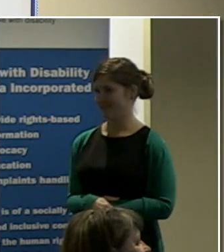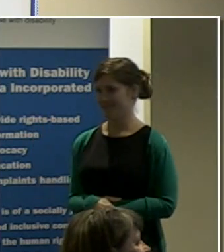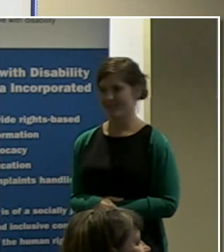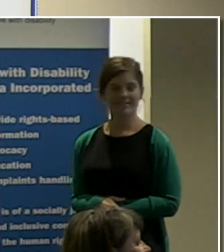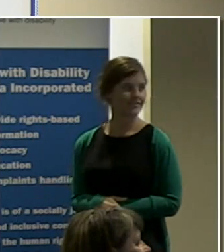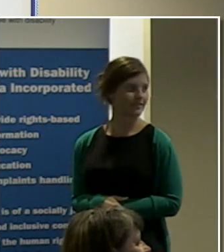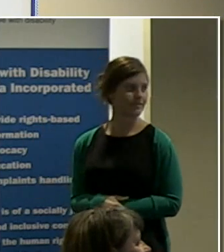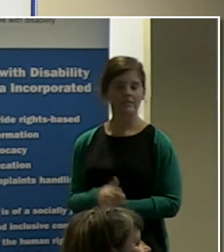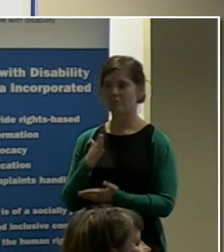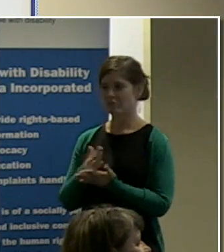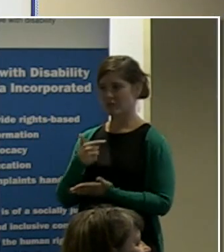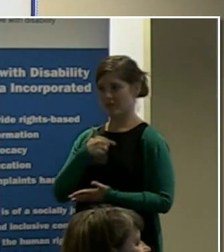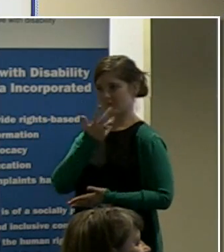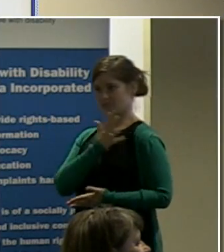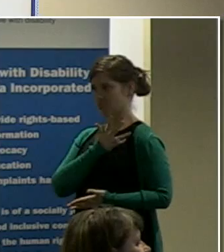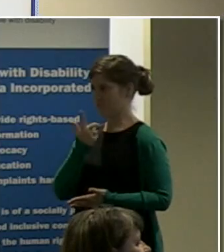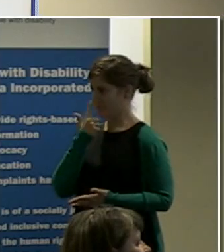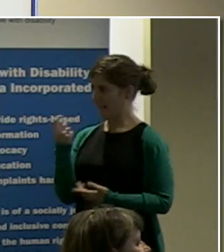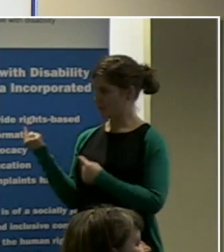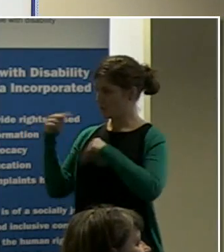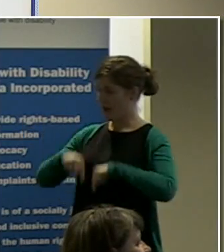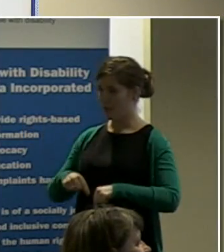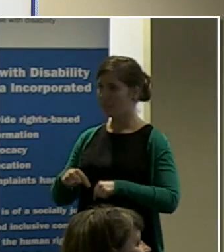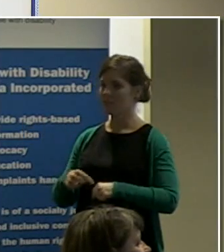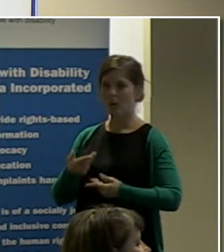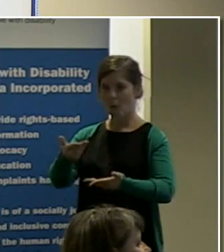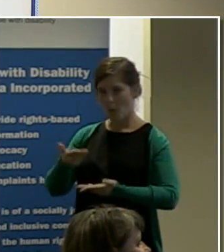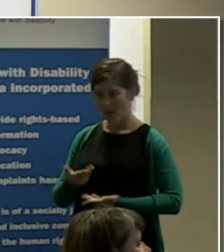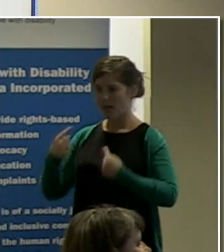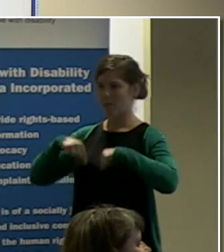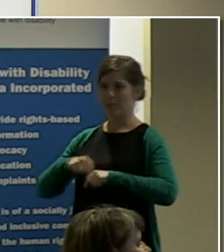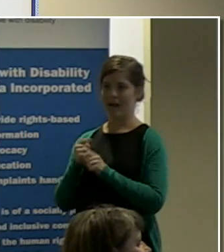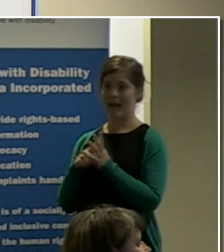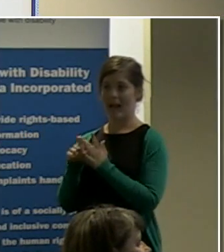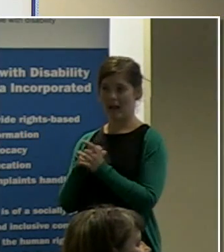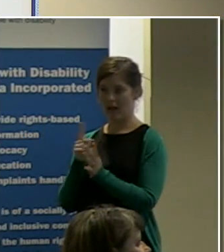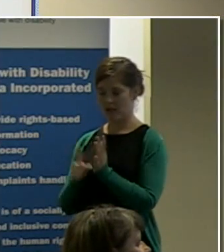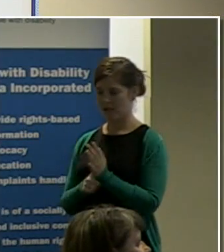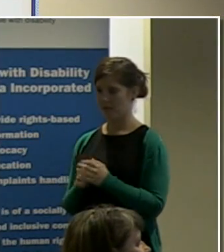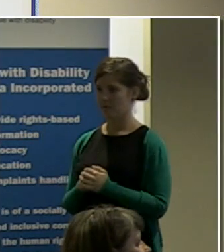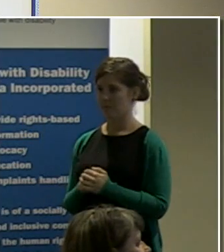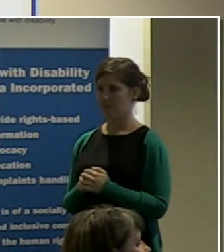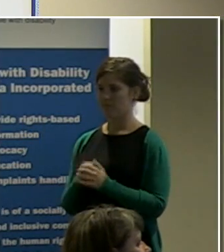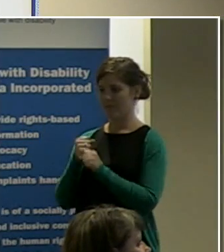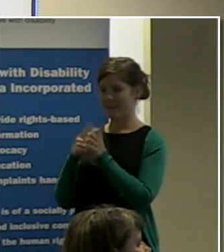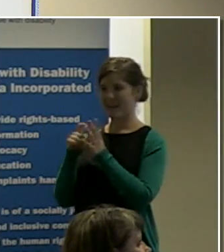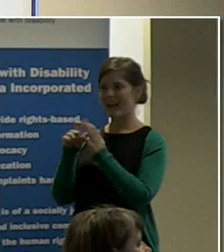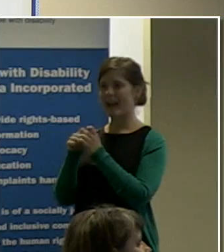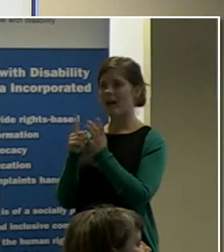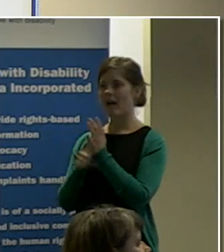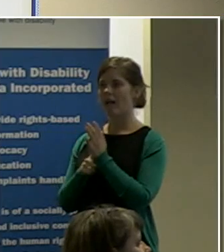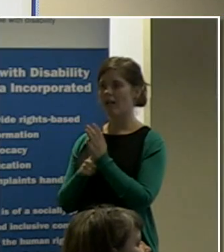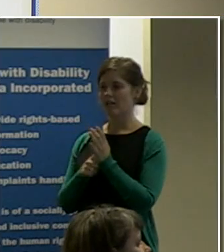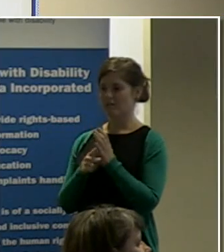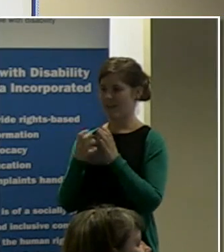It is an honour and a pleasure to be here this evening to welcome one and all to Gadigal. Gadigal is one of 29 clans of the